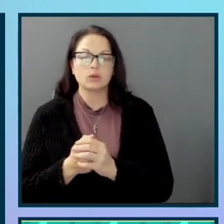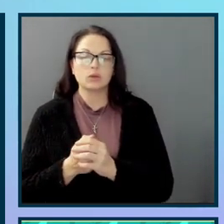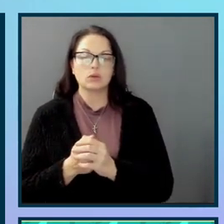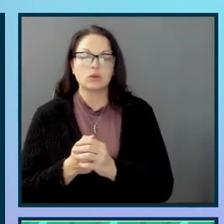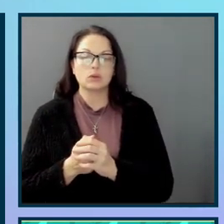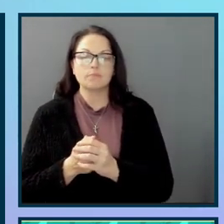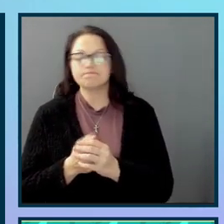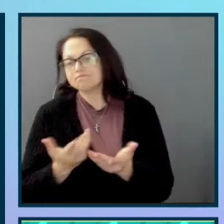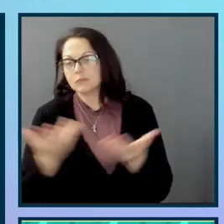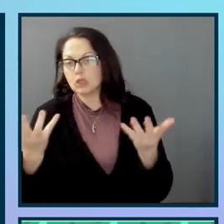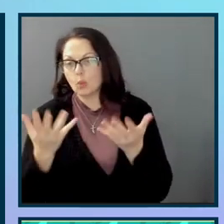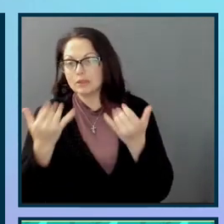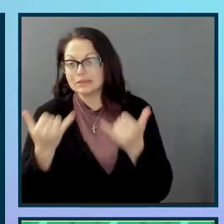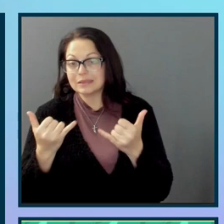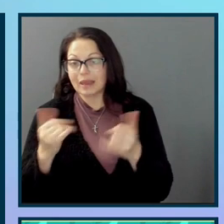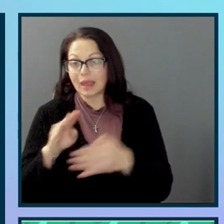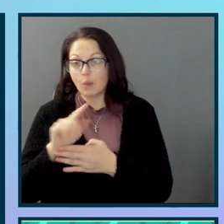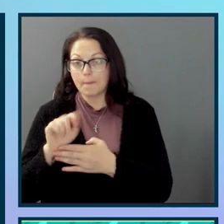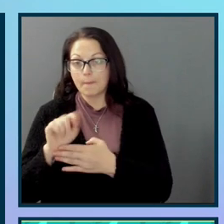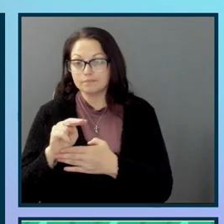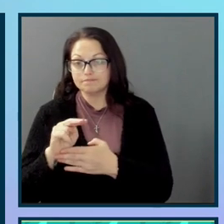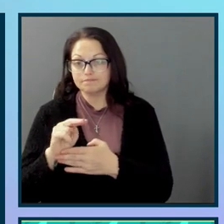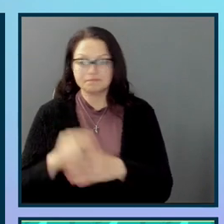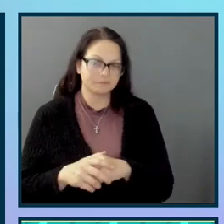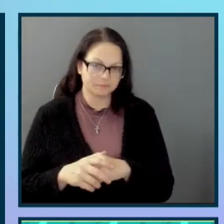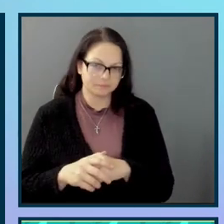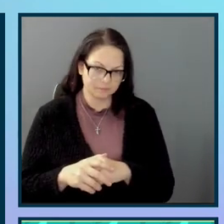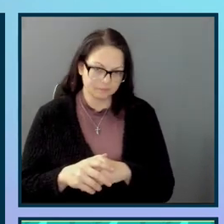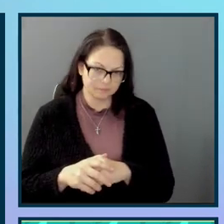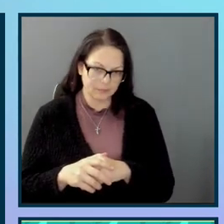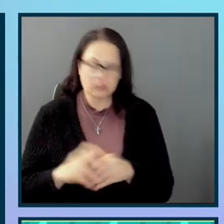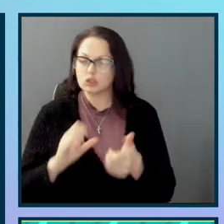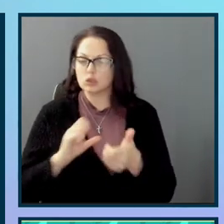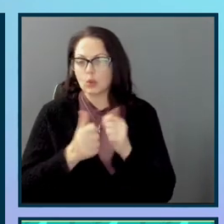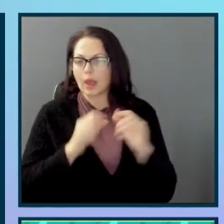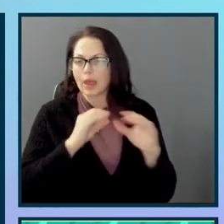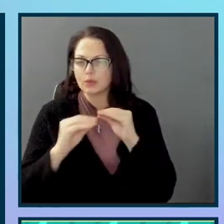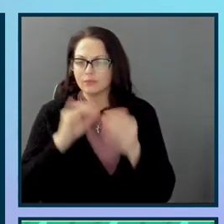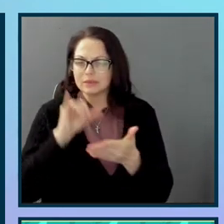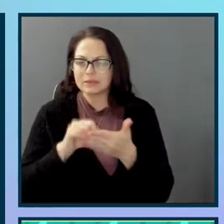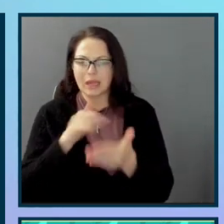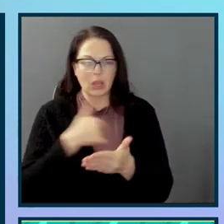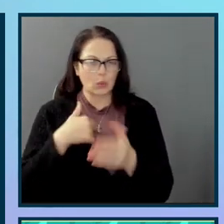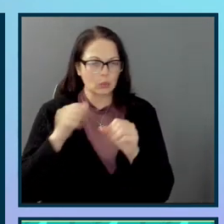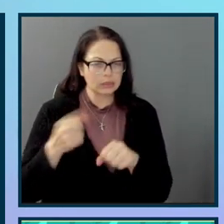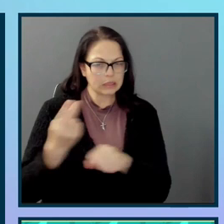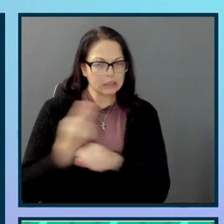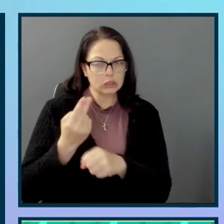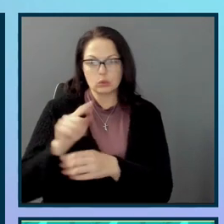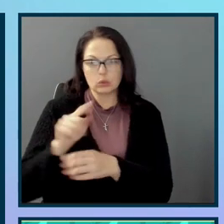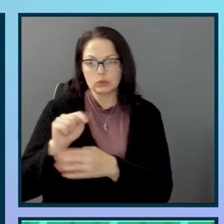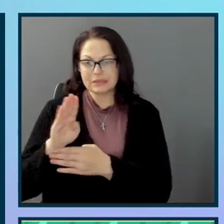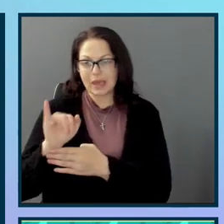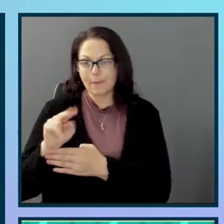semantically a button with your keyboard. So in order to fix that, we can use the tab index attribute and we can set